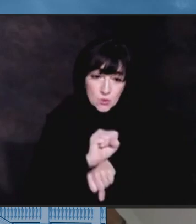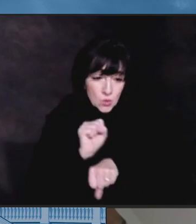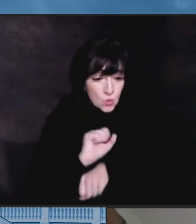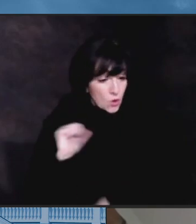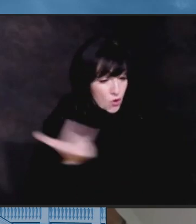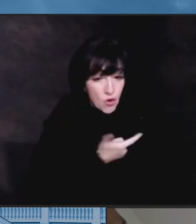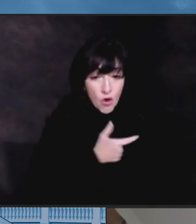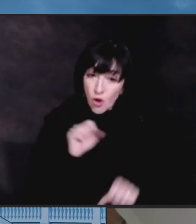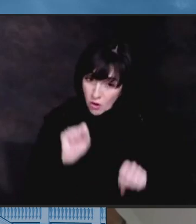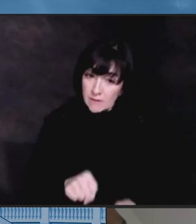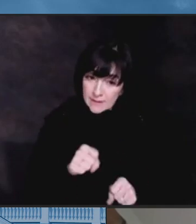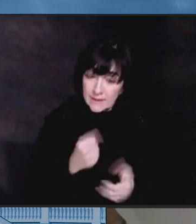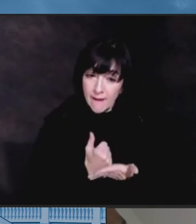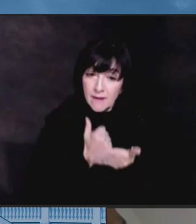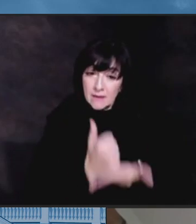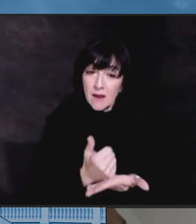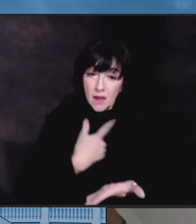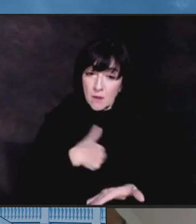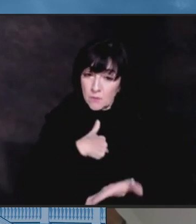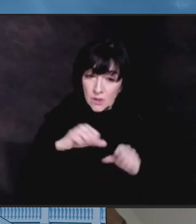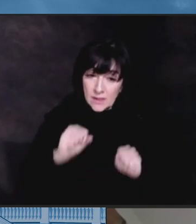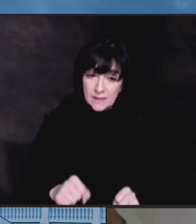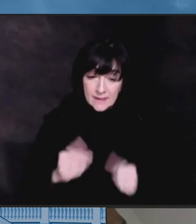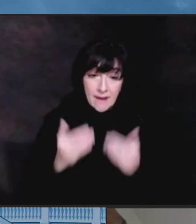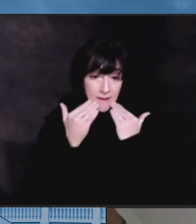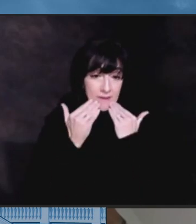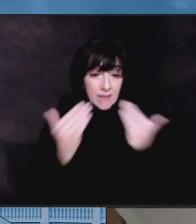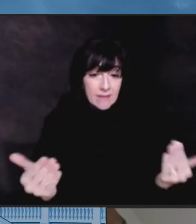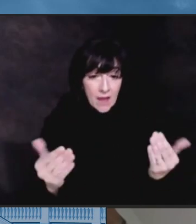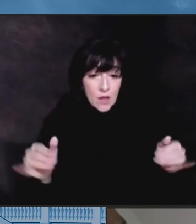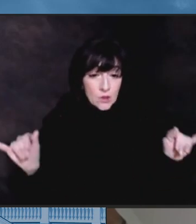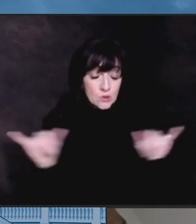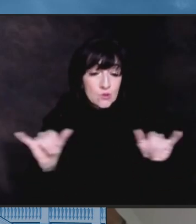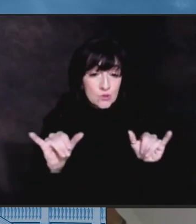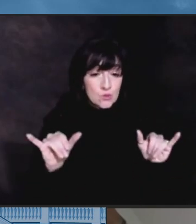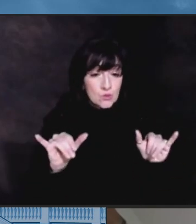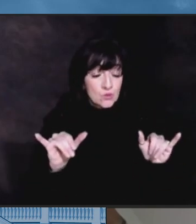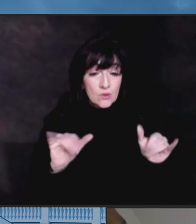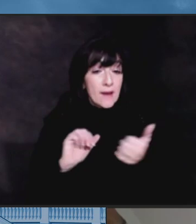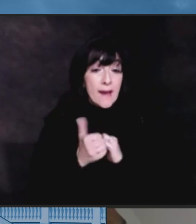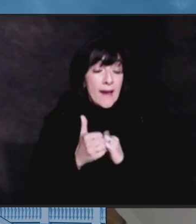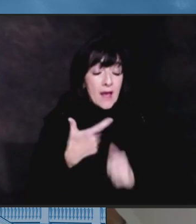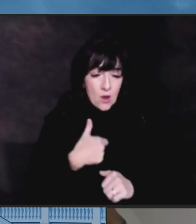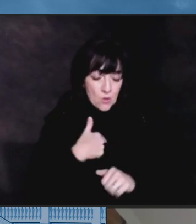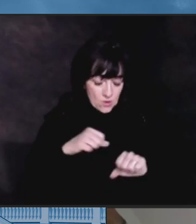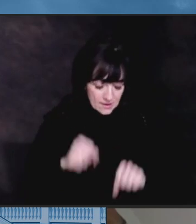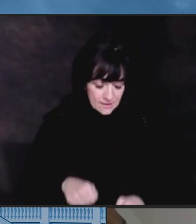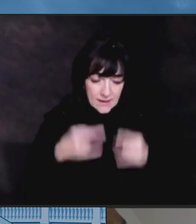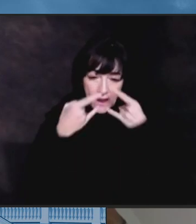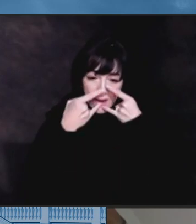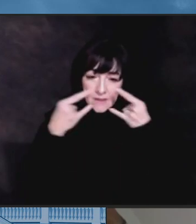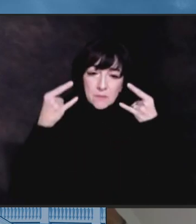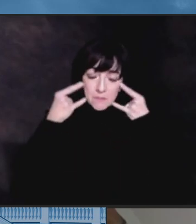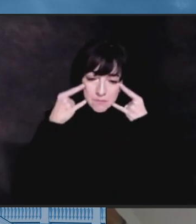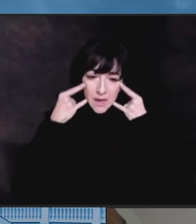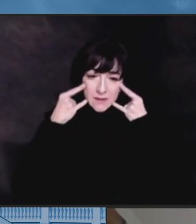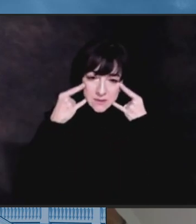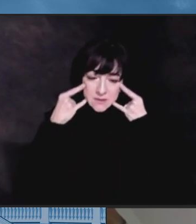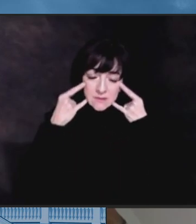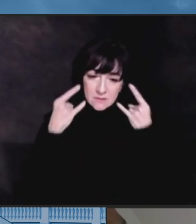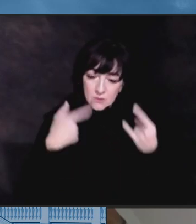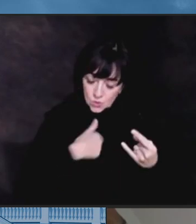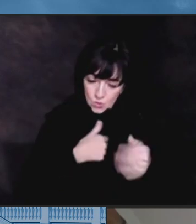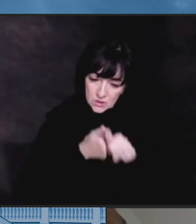can thank them most of all by wearing a face covering in public, by following